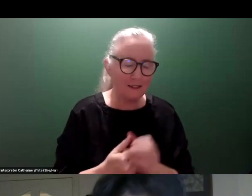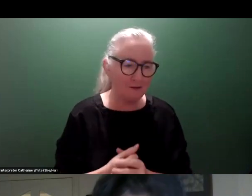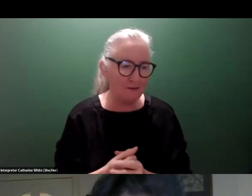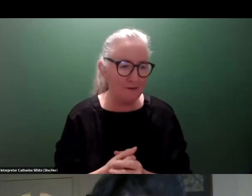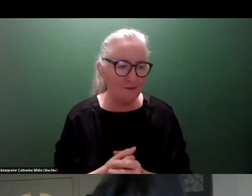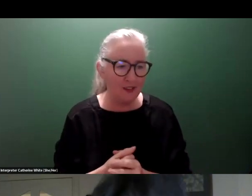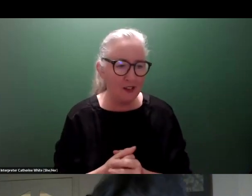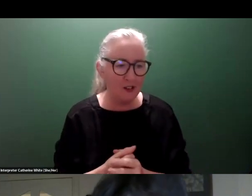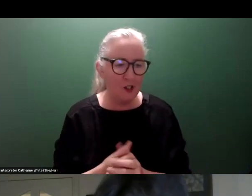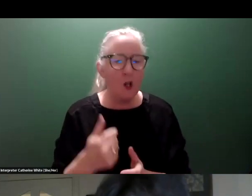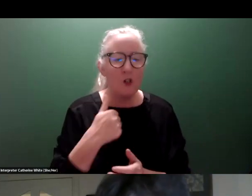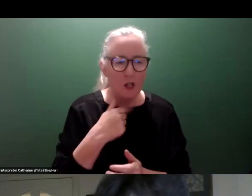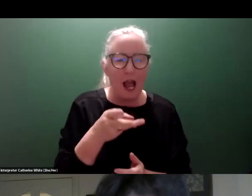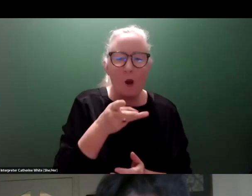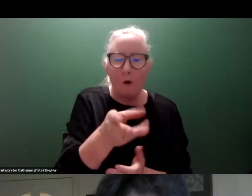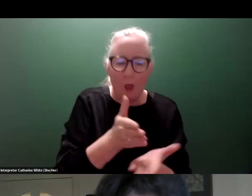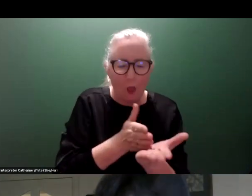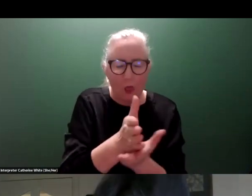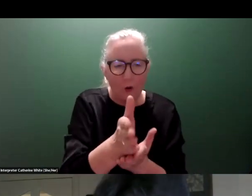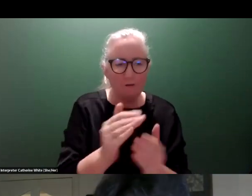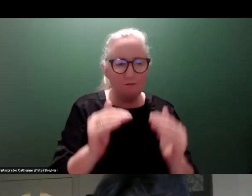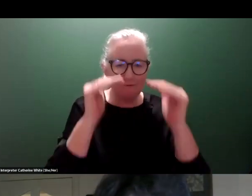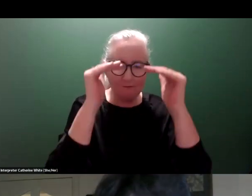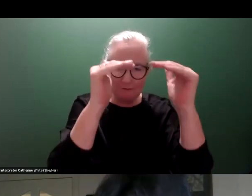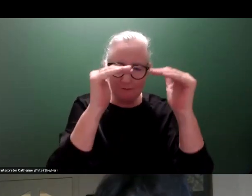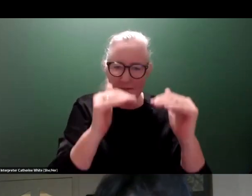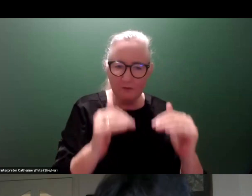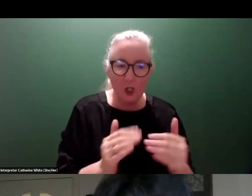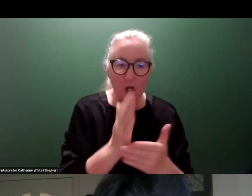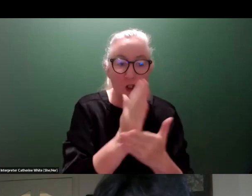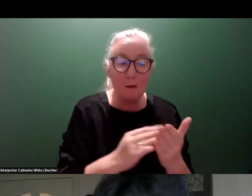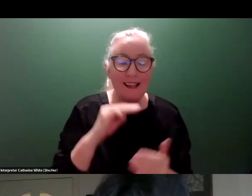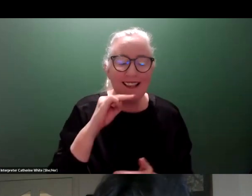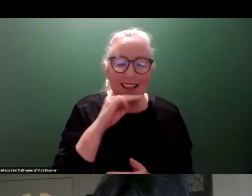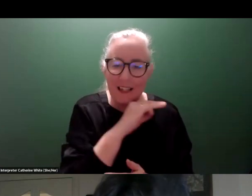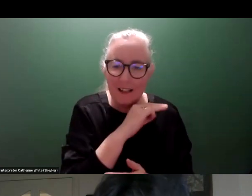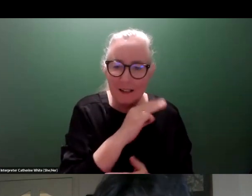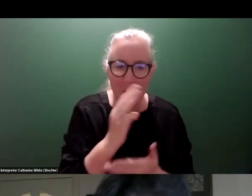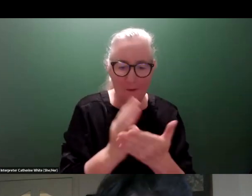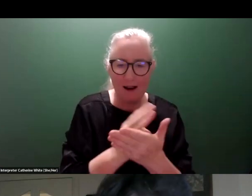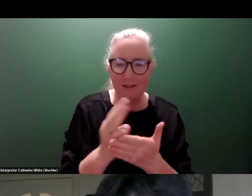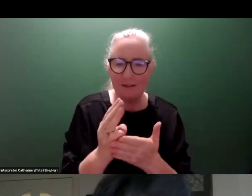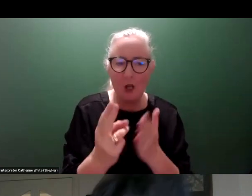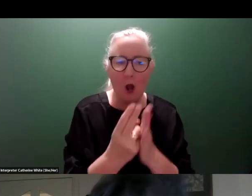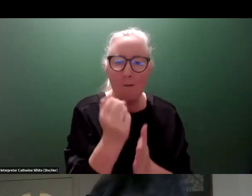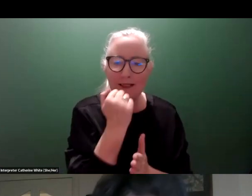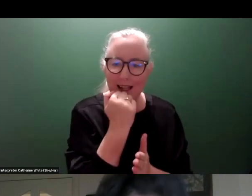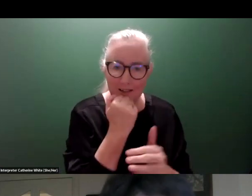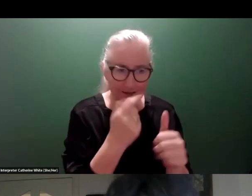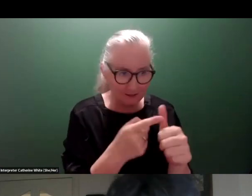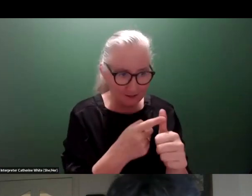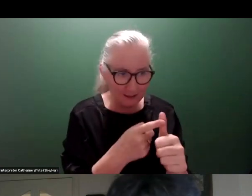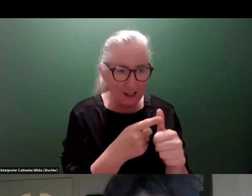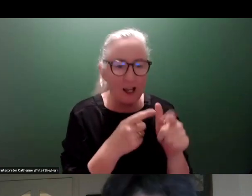So I'm going to take you through some of the key features of the updates. And this really is